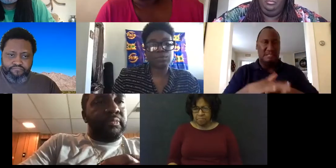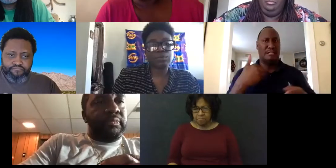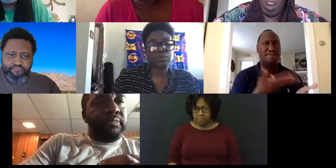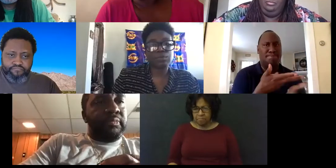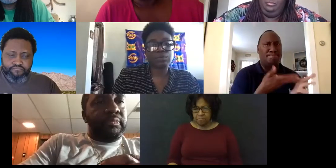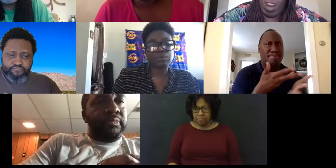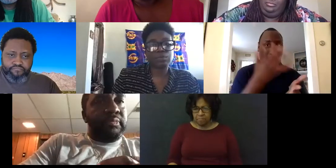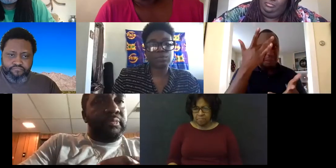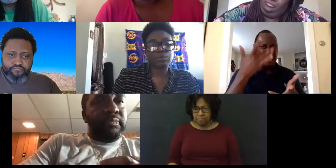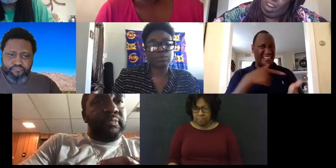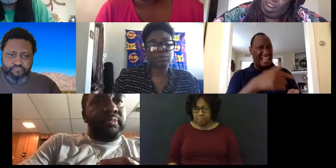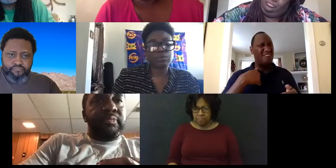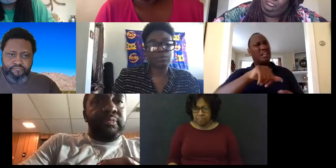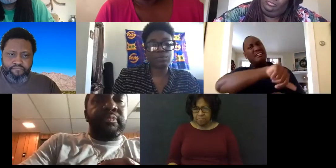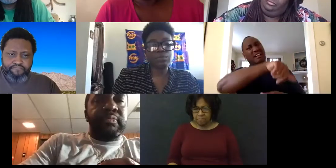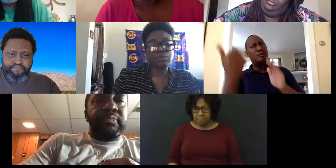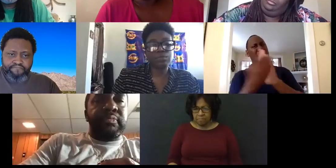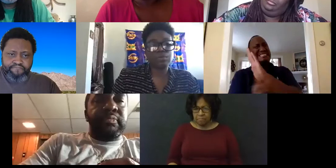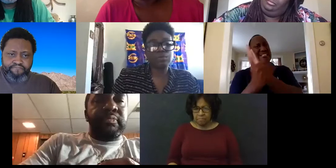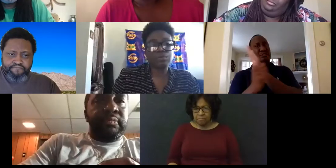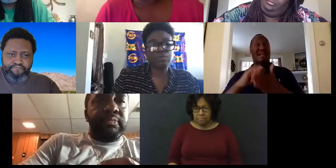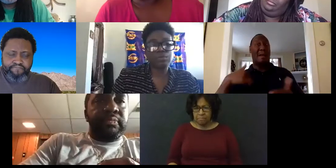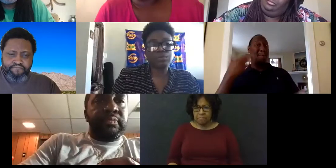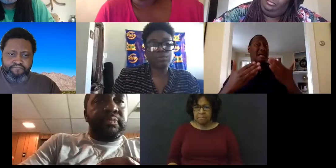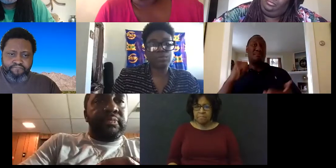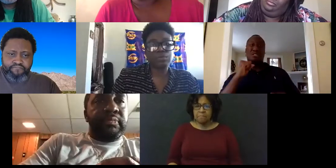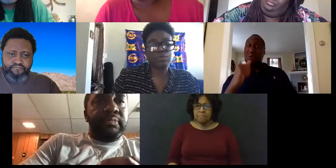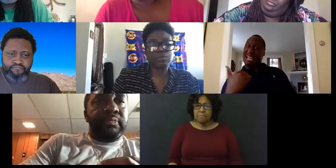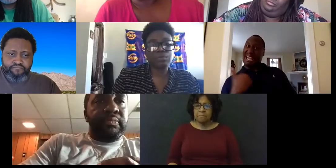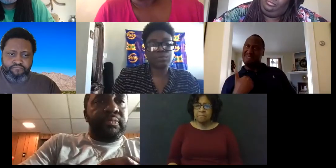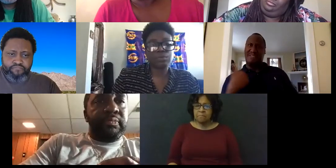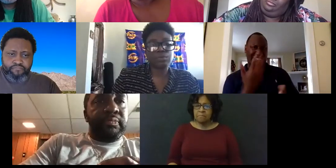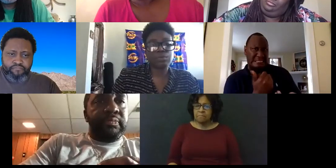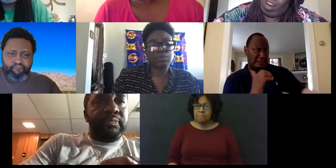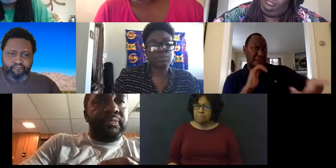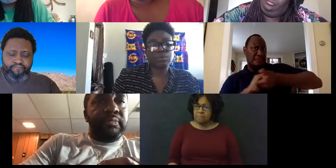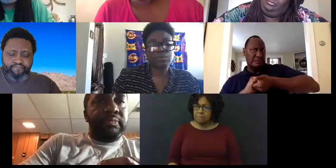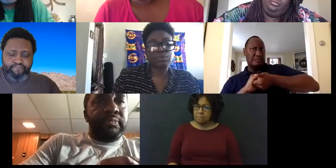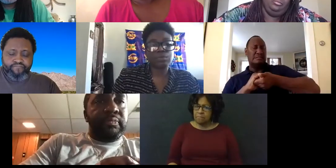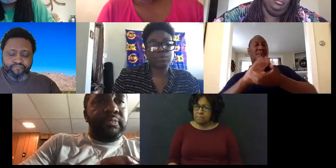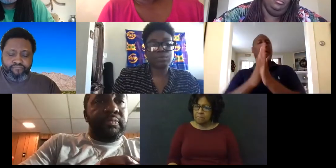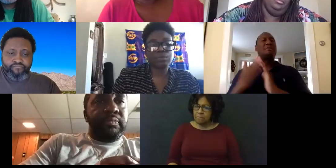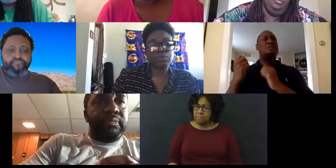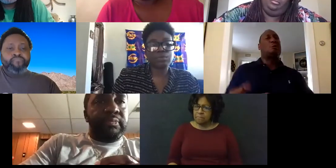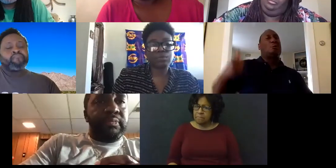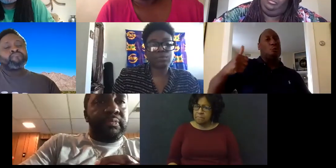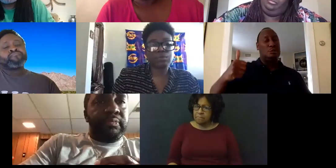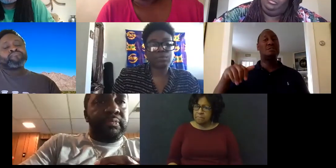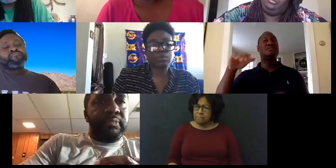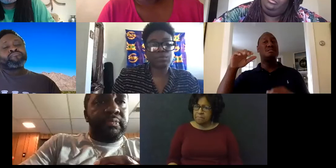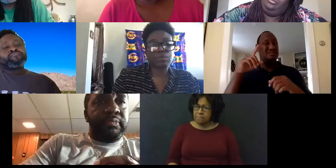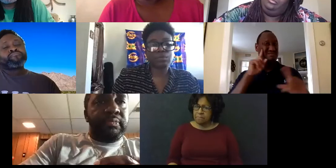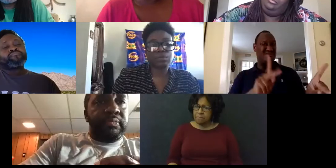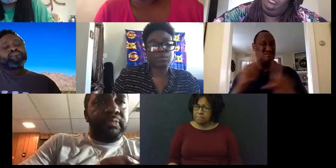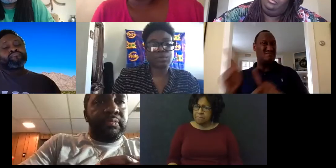English skills, and you know, we may feel oppressed, but we've got to help each other. You know, what we don't have or